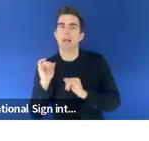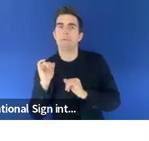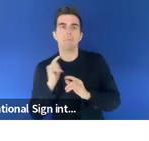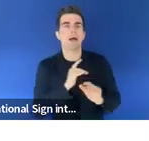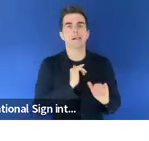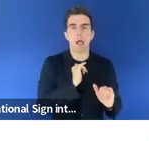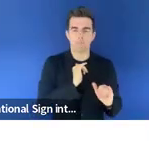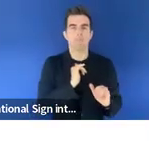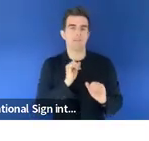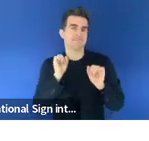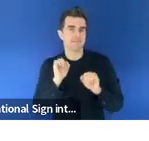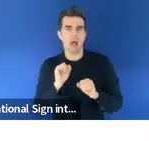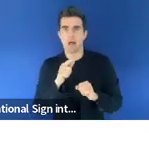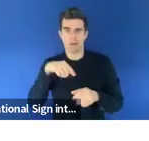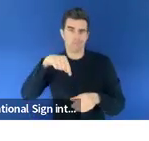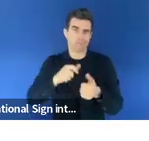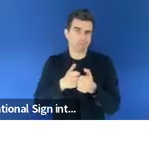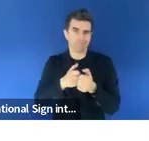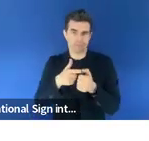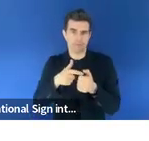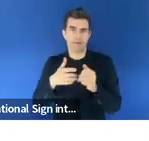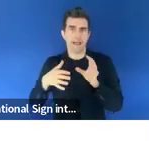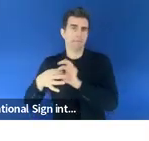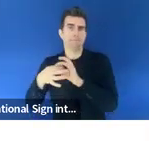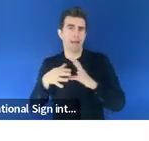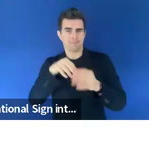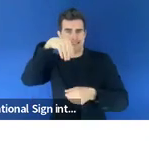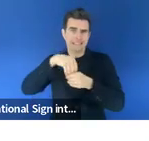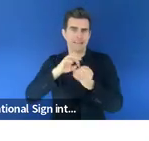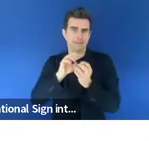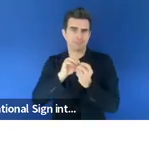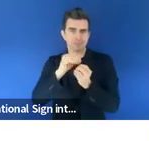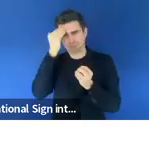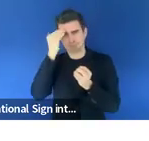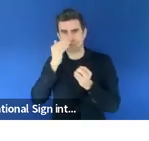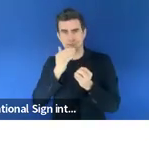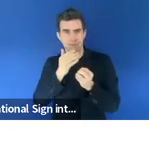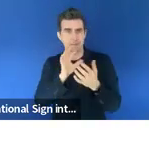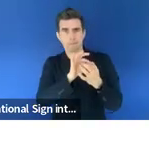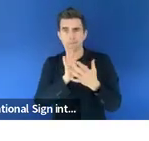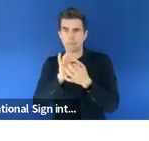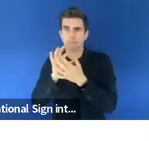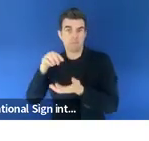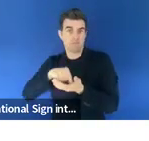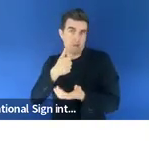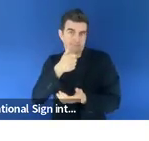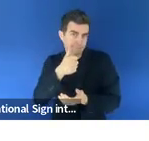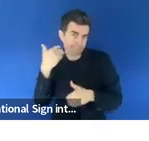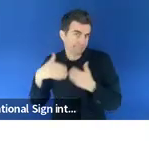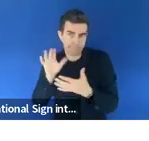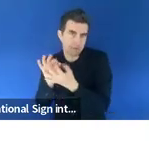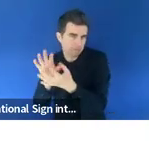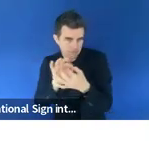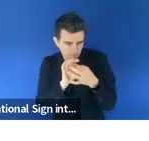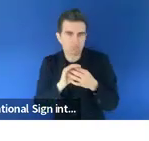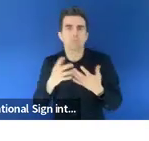connect with anyone who's talking about AI and inclusion. I don't care, business-wise, individuals, anyone. And connecting with them means you're building